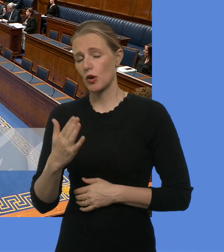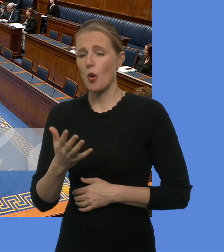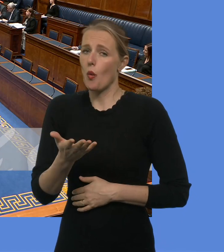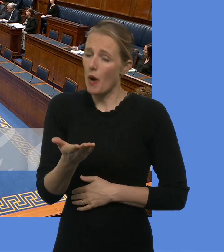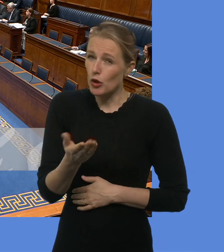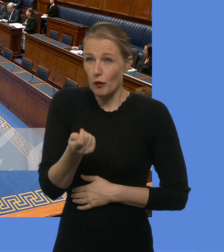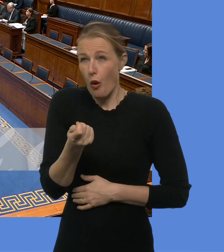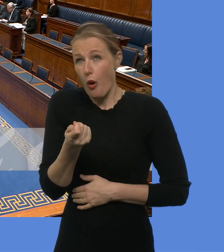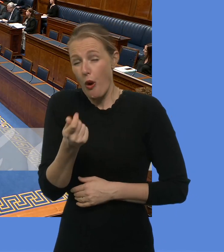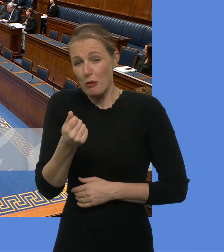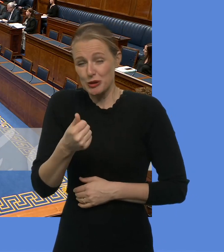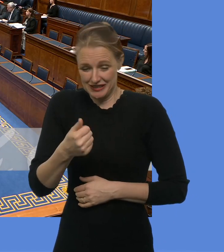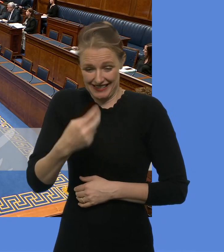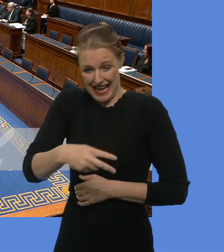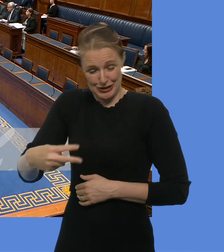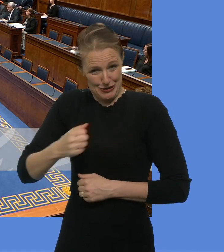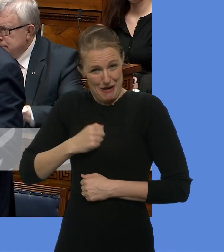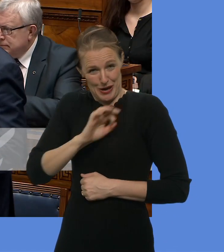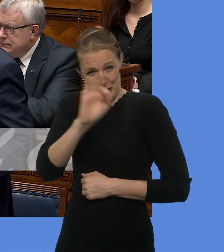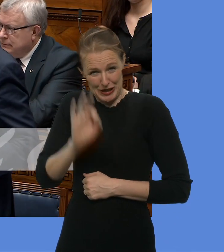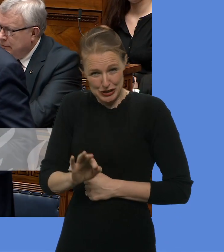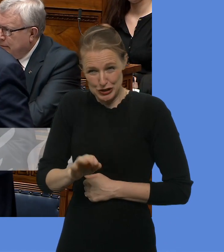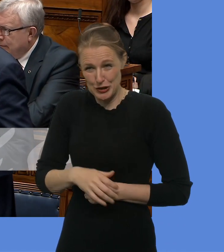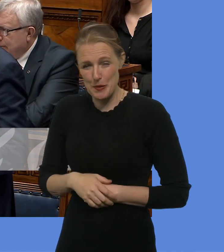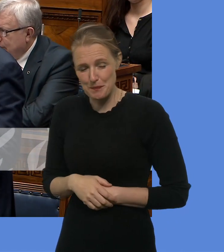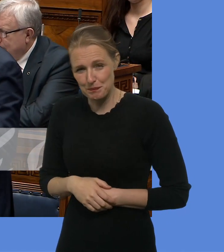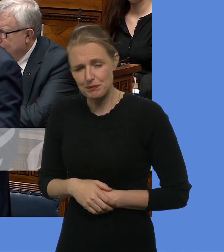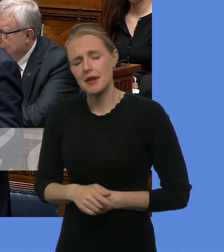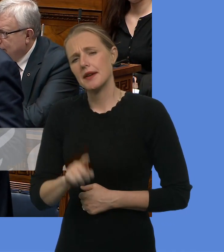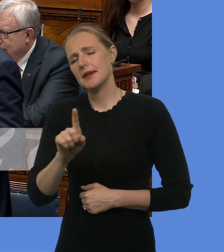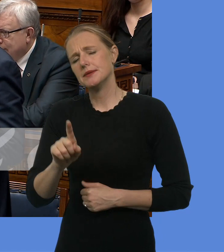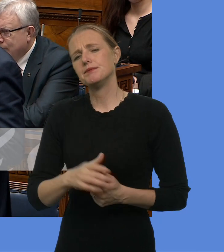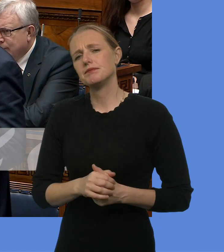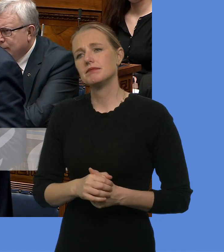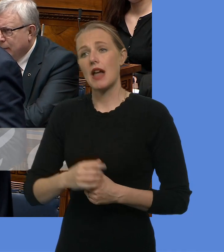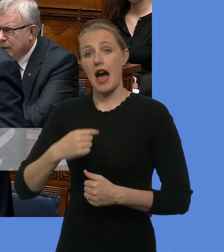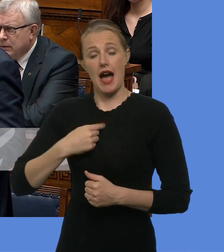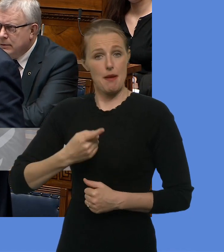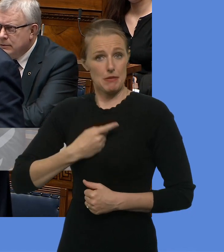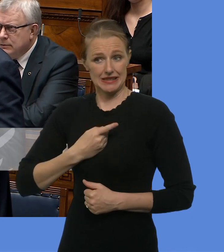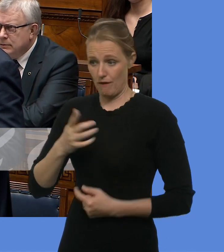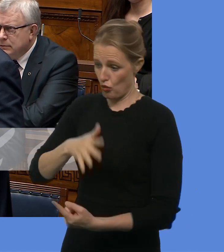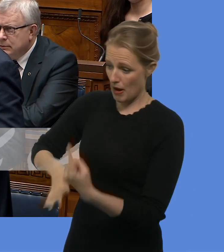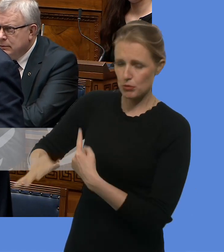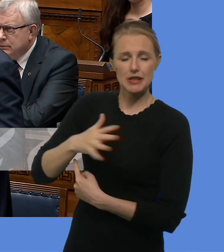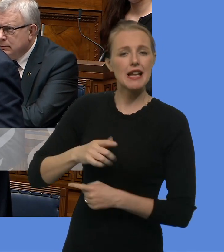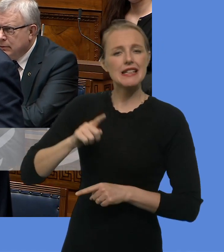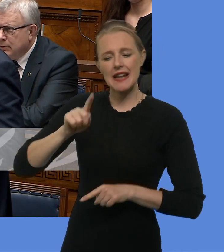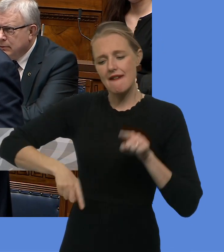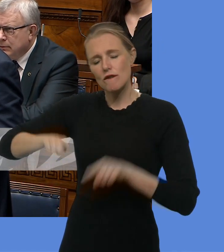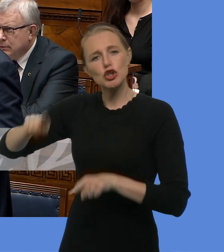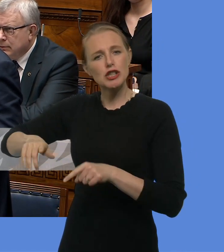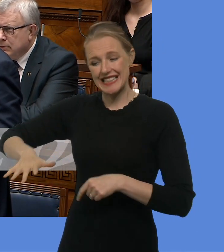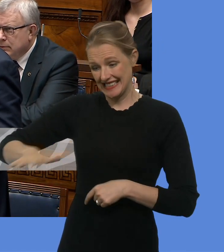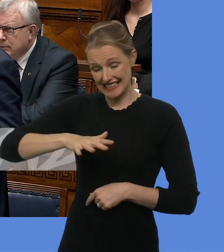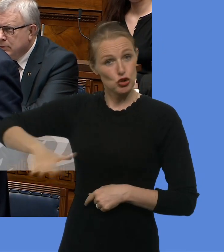to answering the question I was going to ask. Notwithstanding the motivations of the original questioner, I represent, as others do, the most diverse constituency possibly on the island